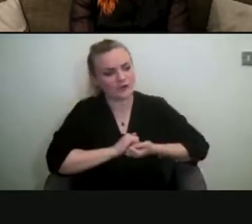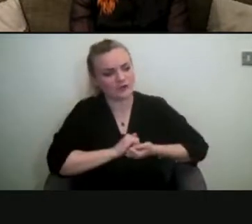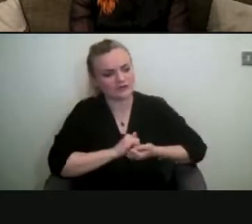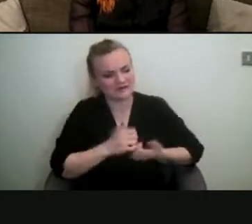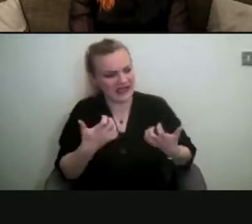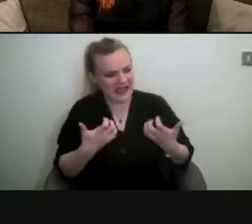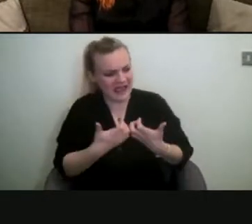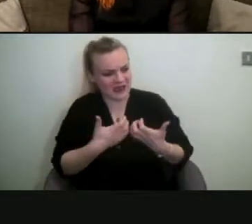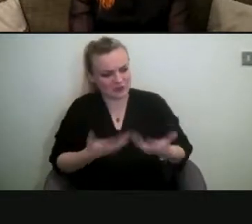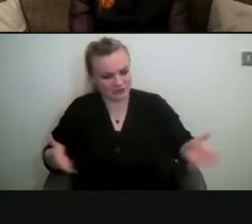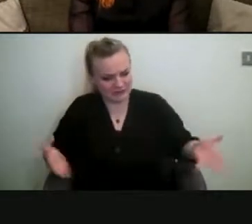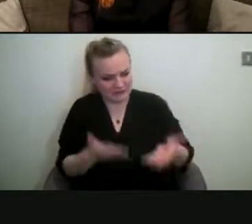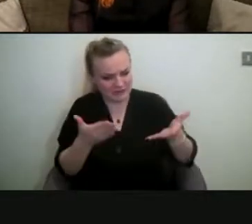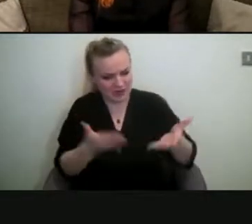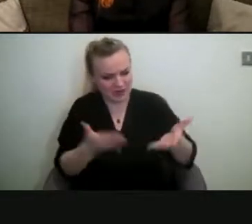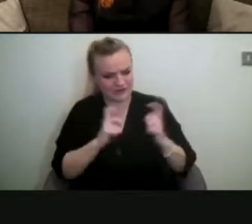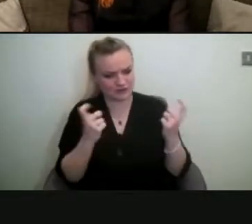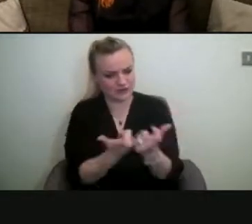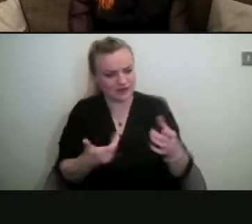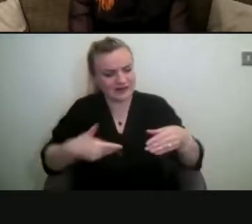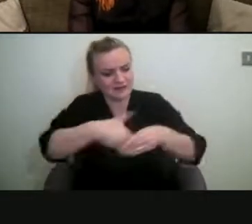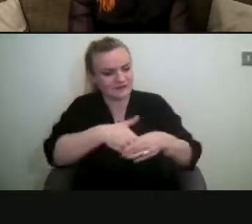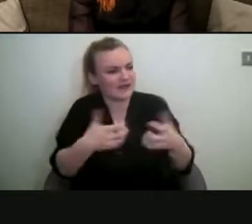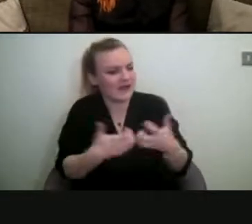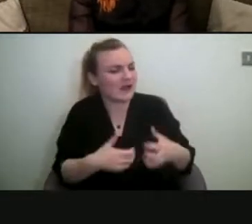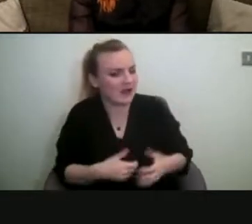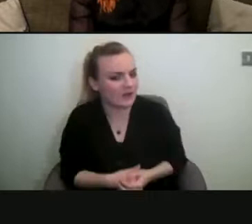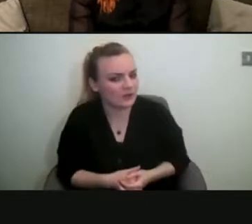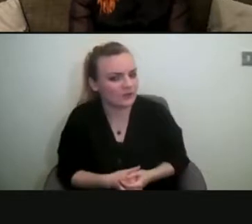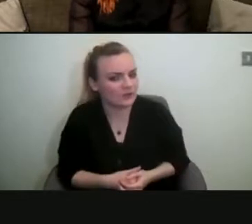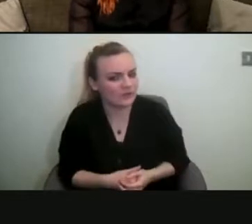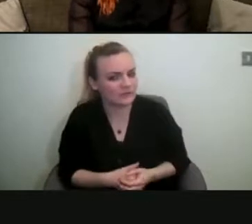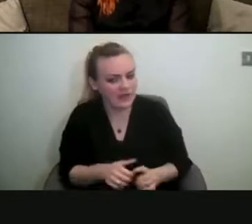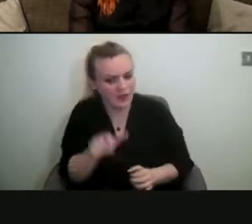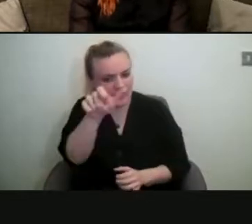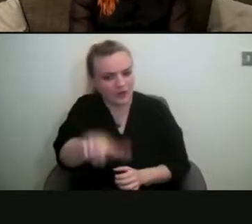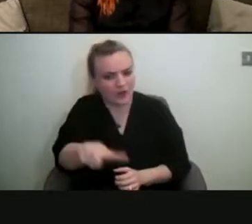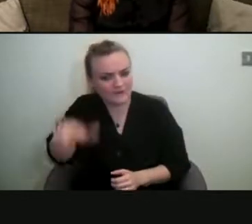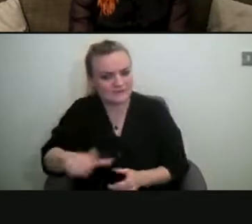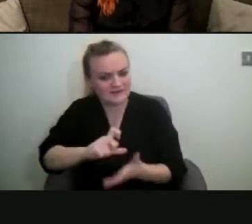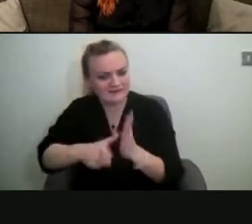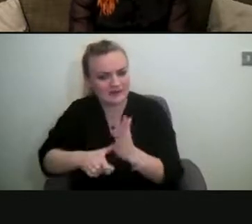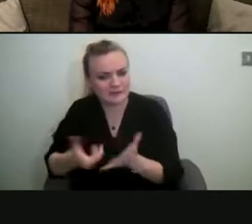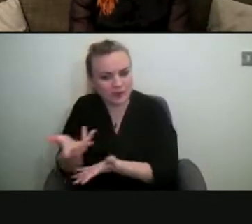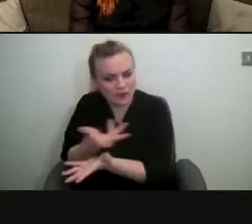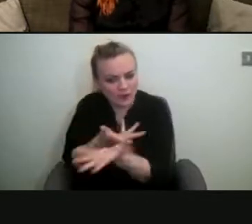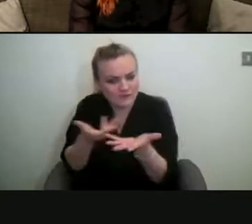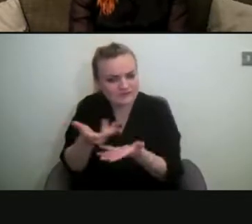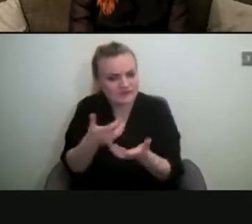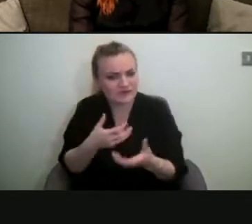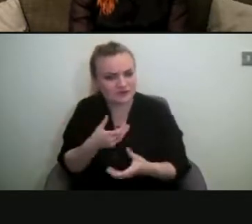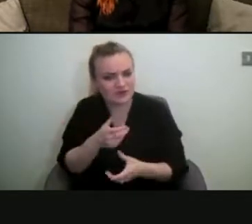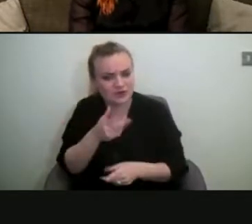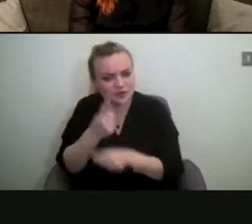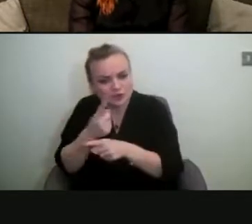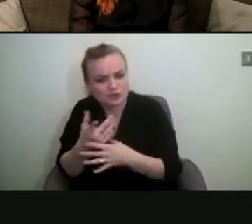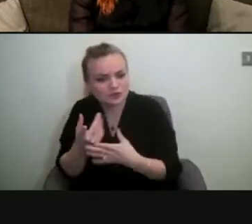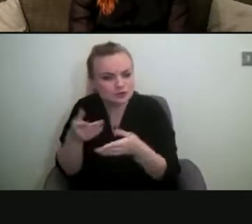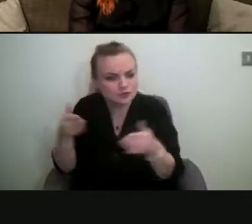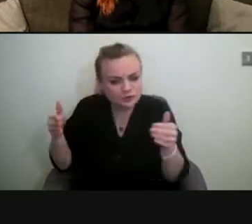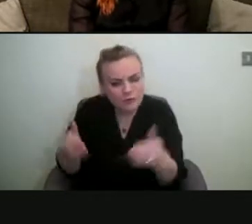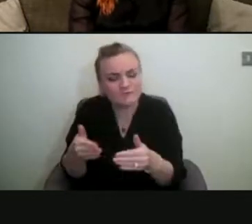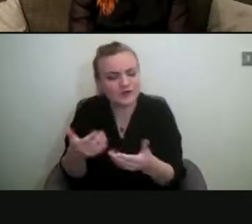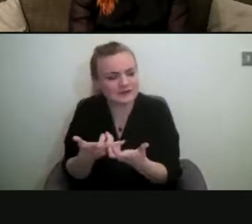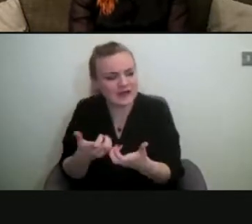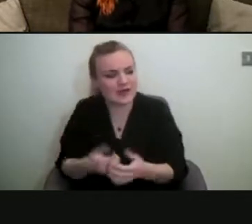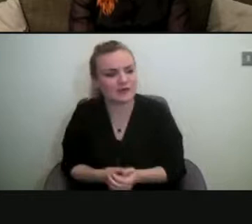you advise they talk to their disabled students? They go on to say that they had some really cruel teachers as a